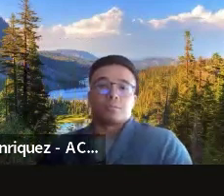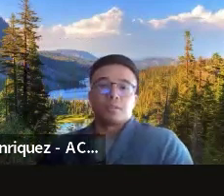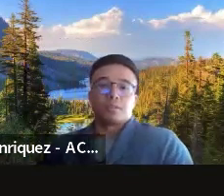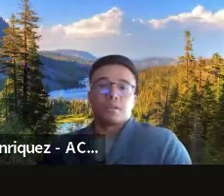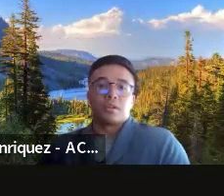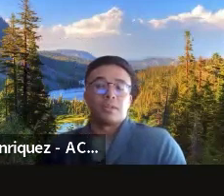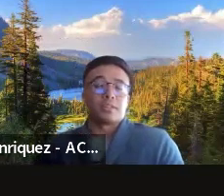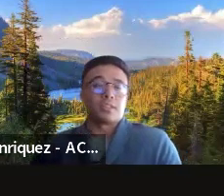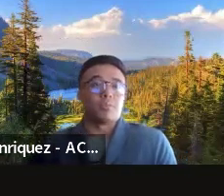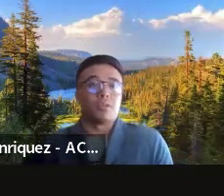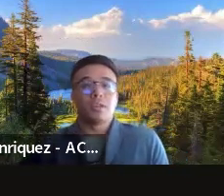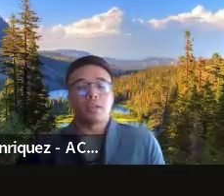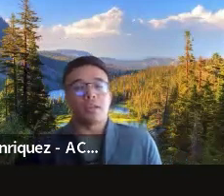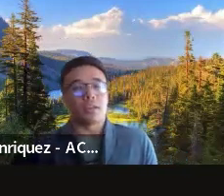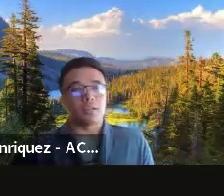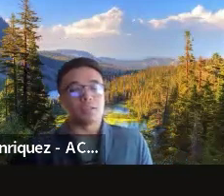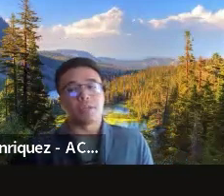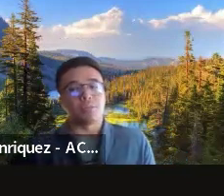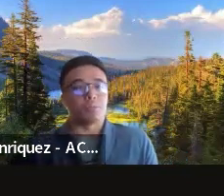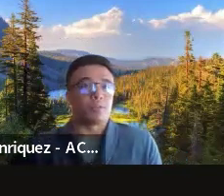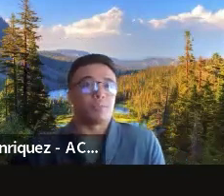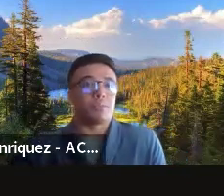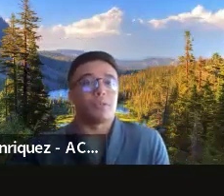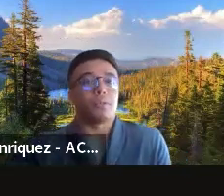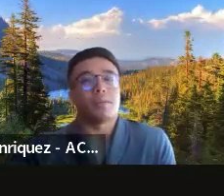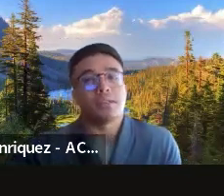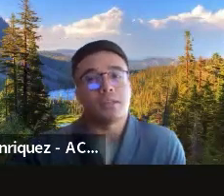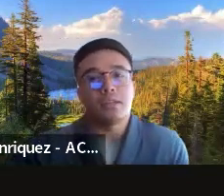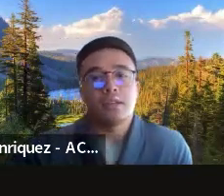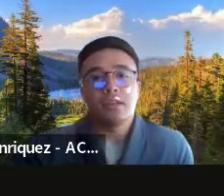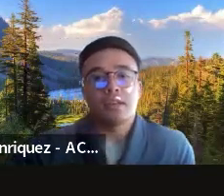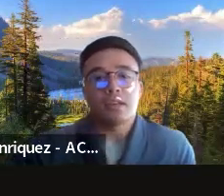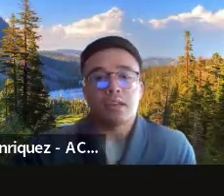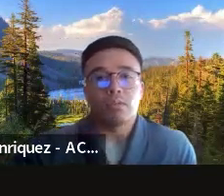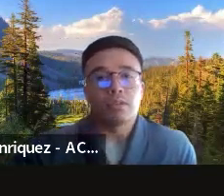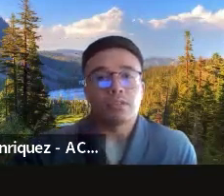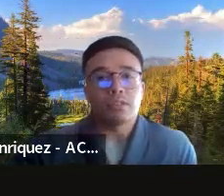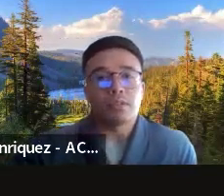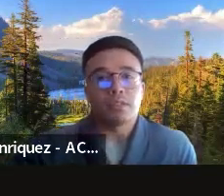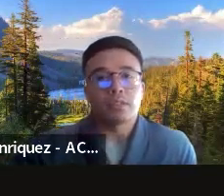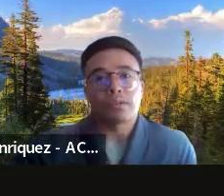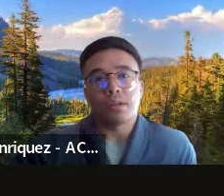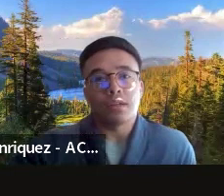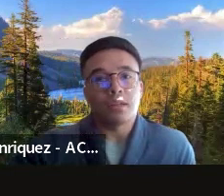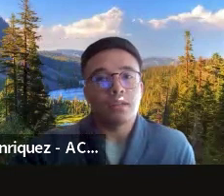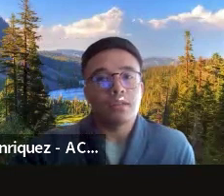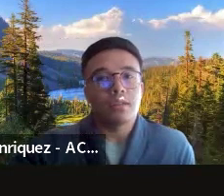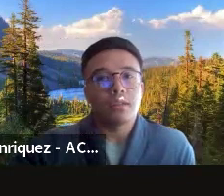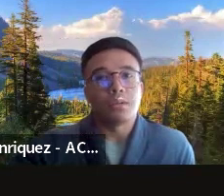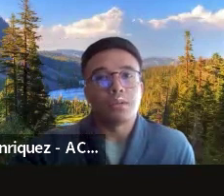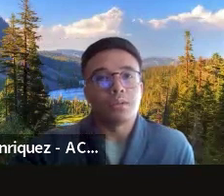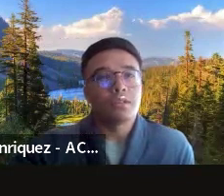smoke alarms and accessible and customizable smoke alarms. So with that being said, can everyone see my